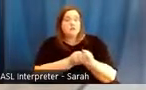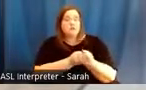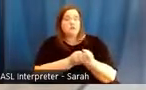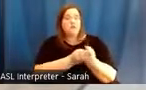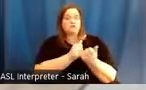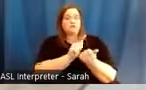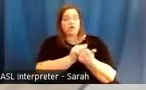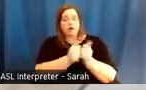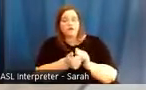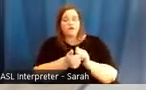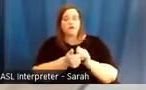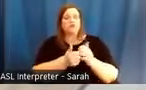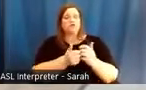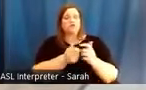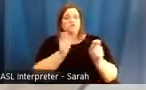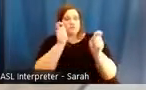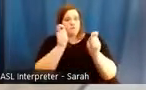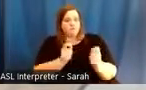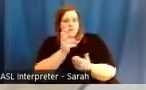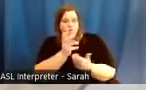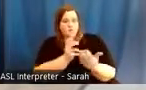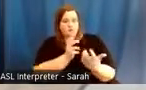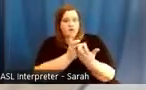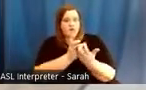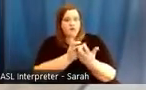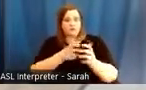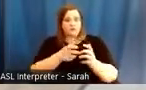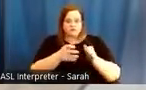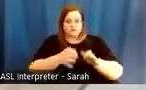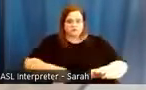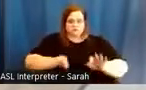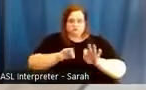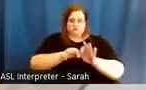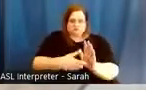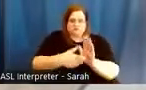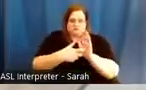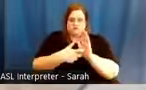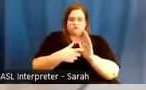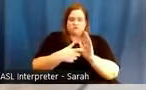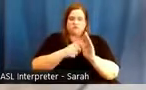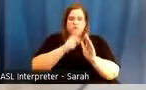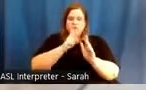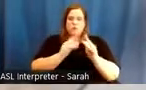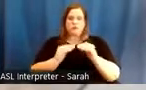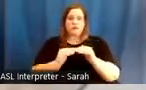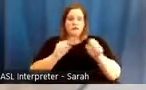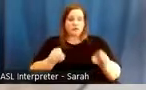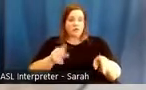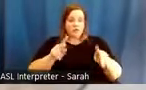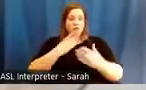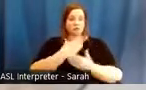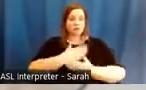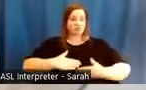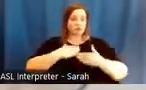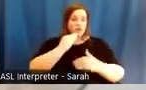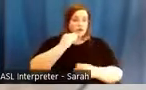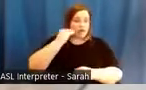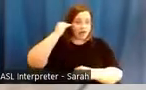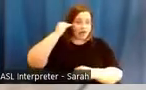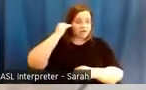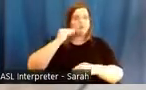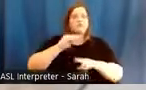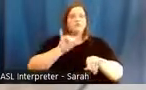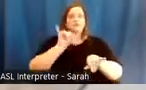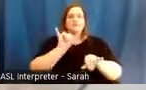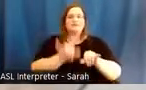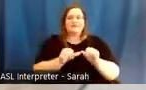these modifications are necessary to not only ensure an equal opportunity to use and enjoy our housing, but also to remain in the community in